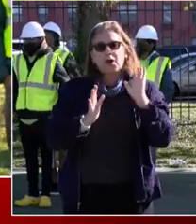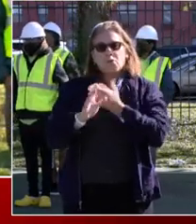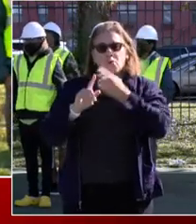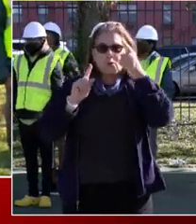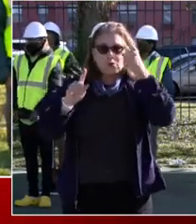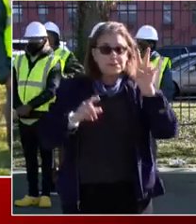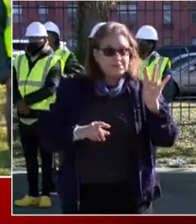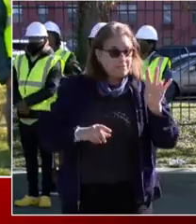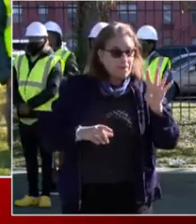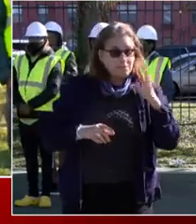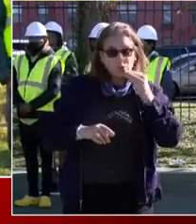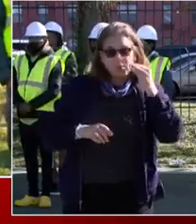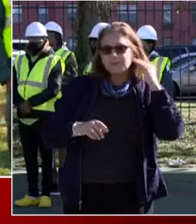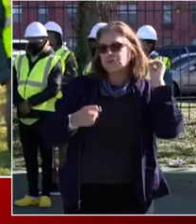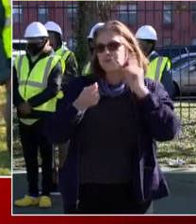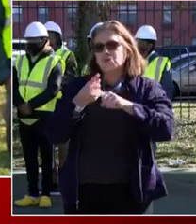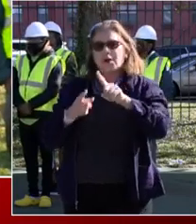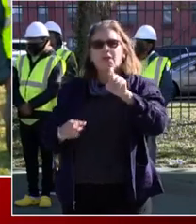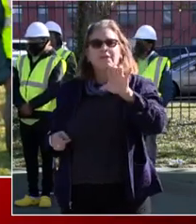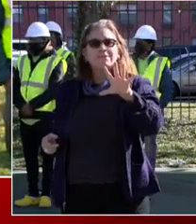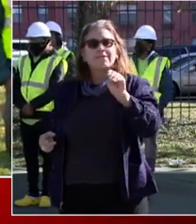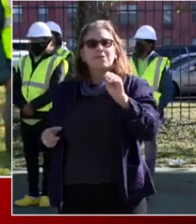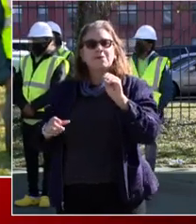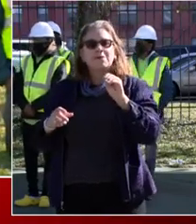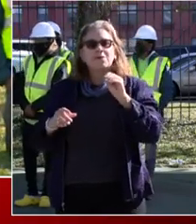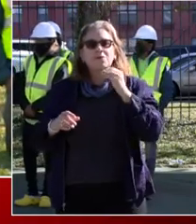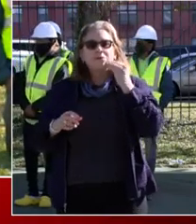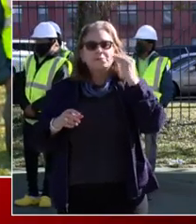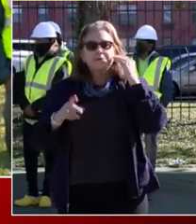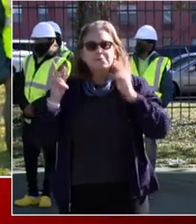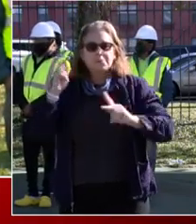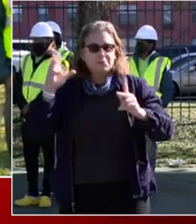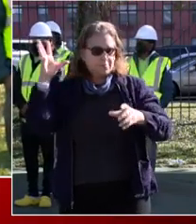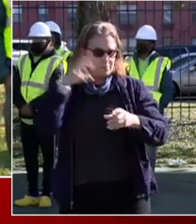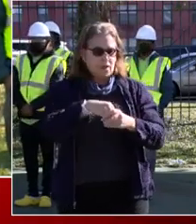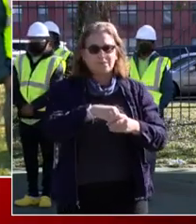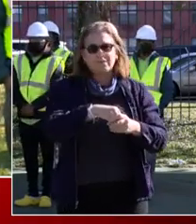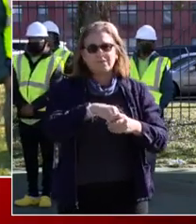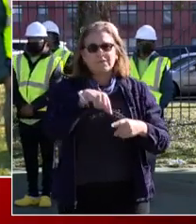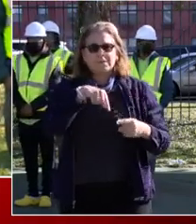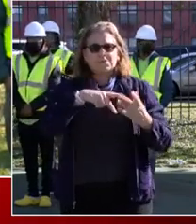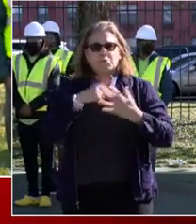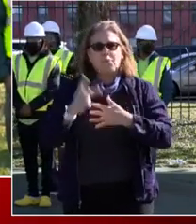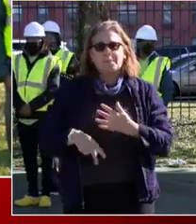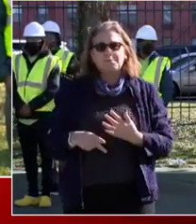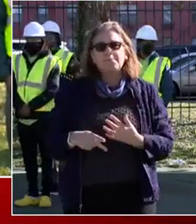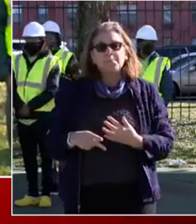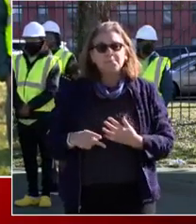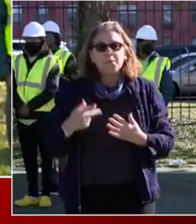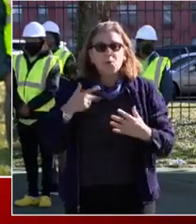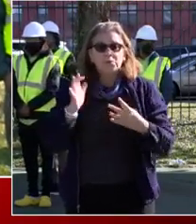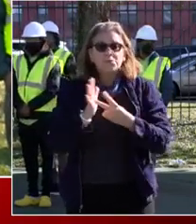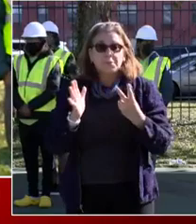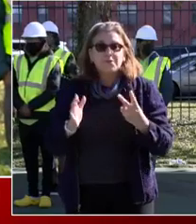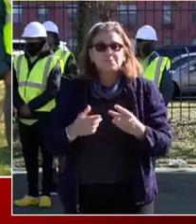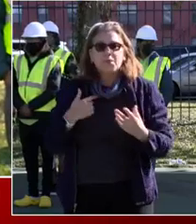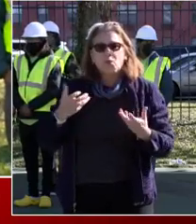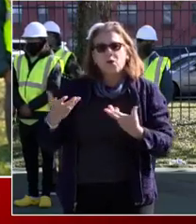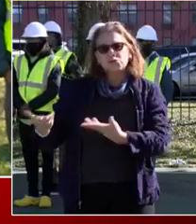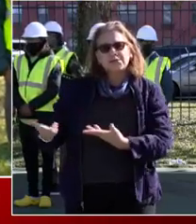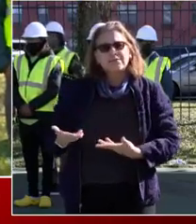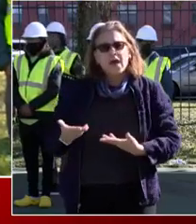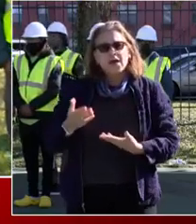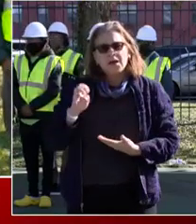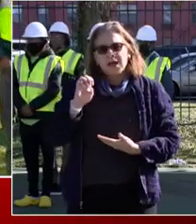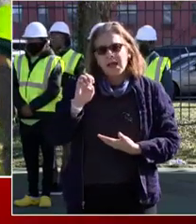people. So I first want to invite Eduardo to come up, followed by Director Morris Hughes